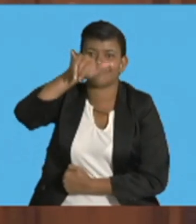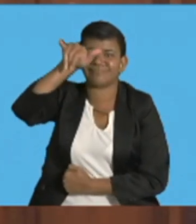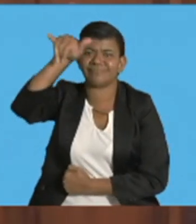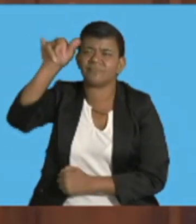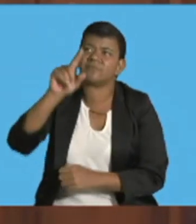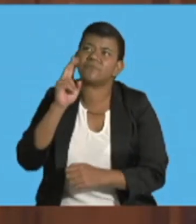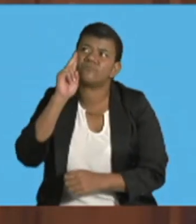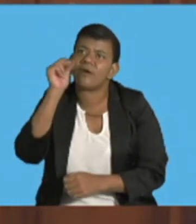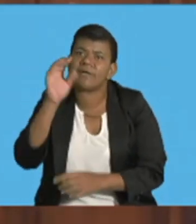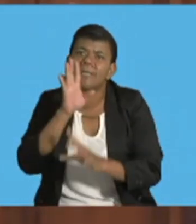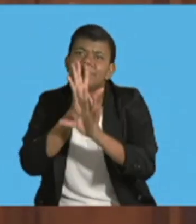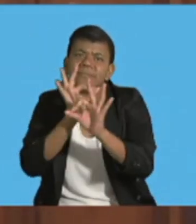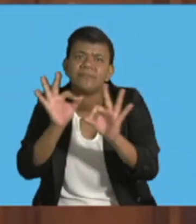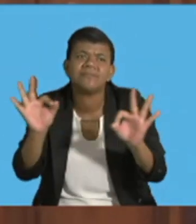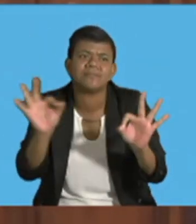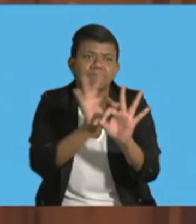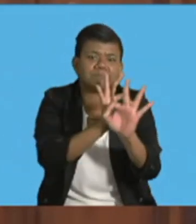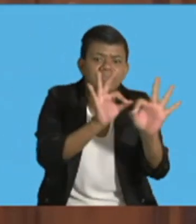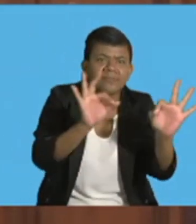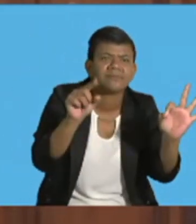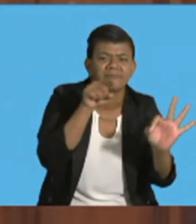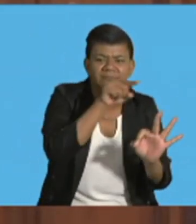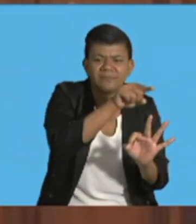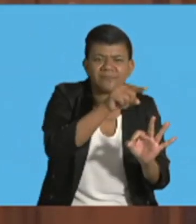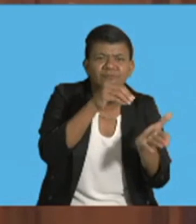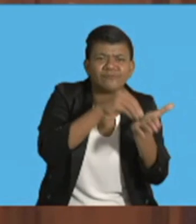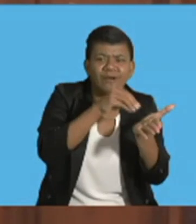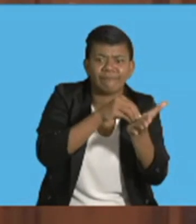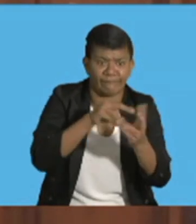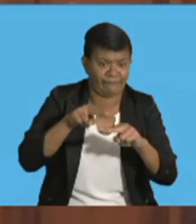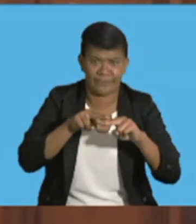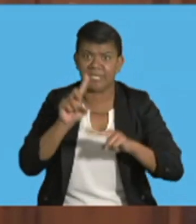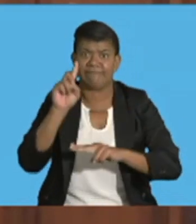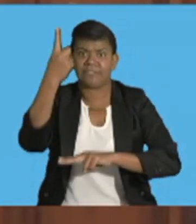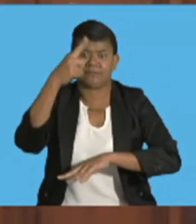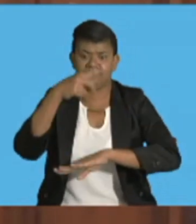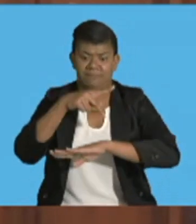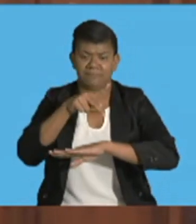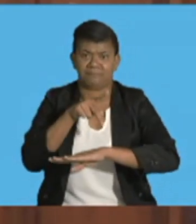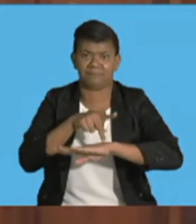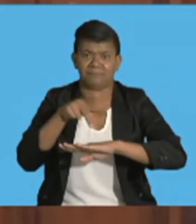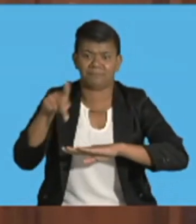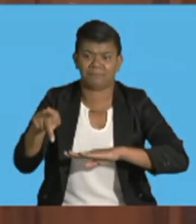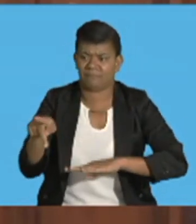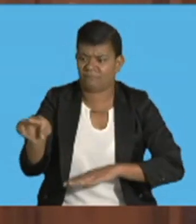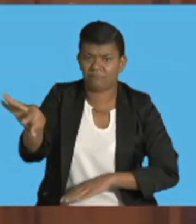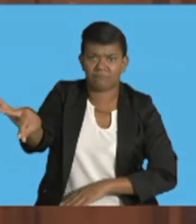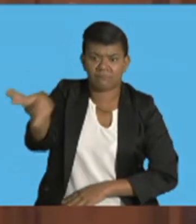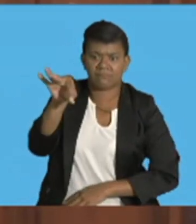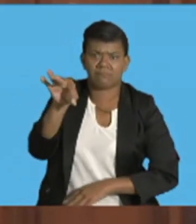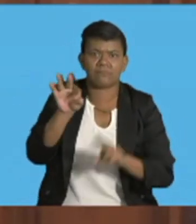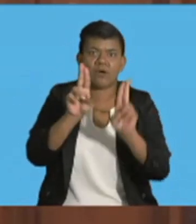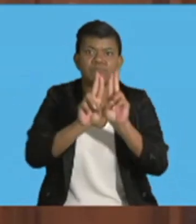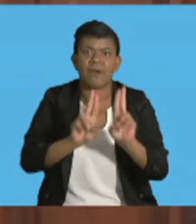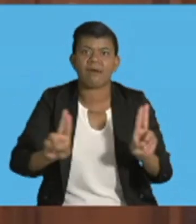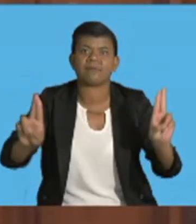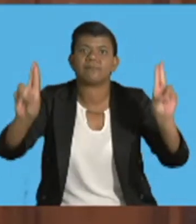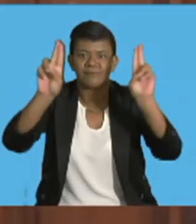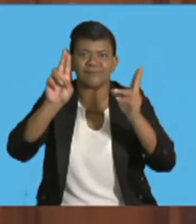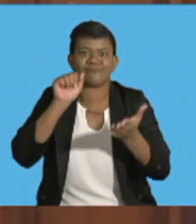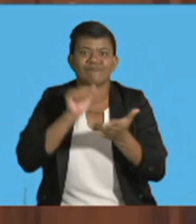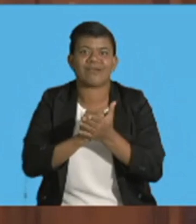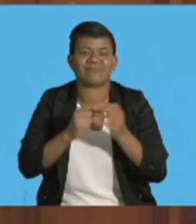Conference. The second Ocean Conference will be held next year in Portugal, my home country, and a country which, like